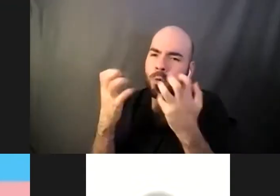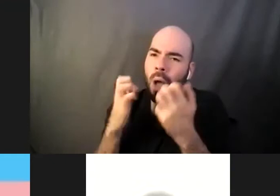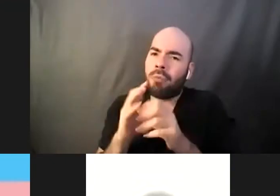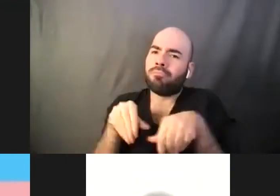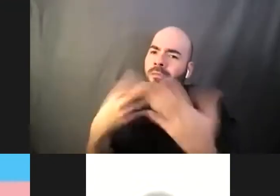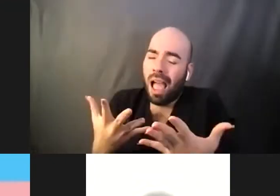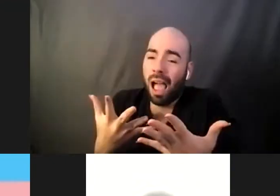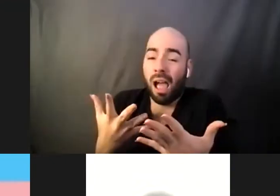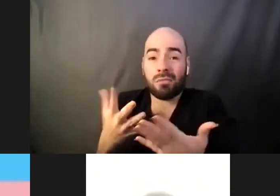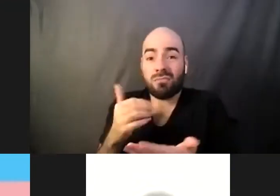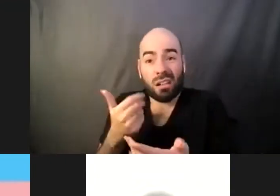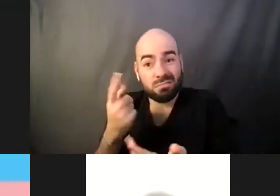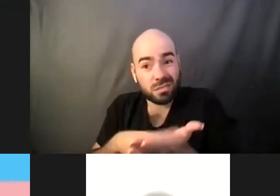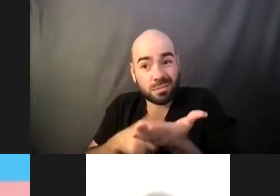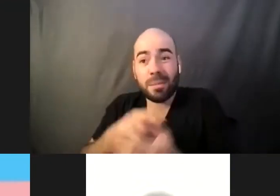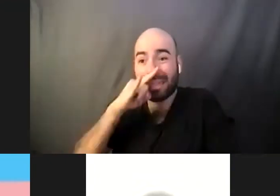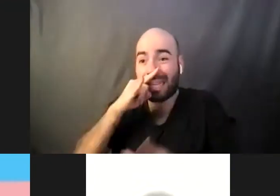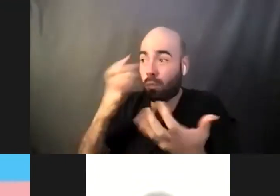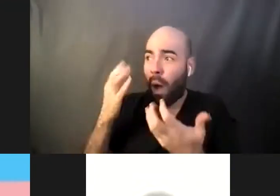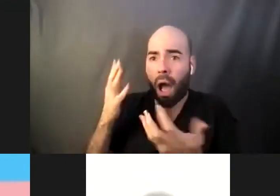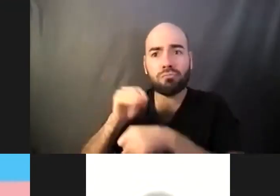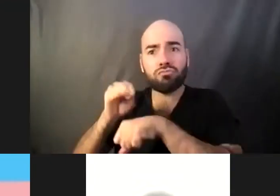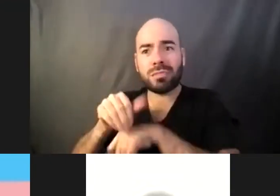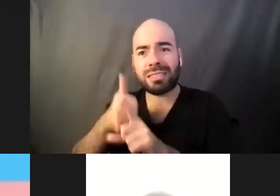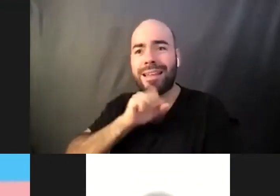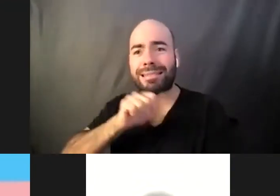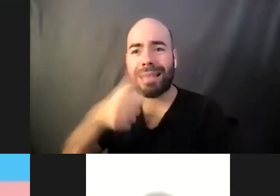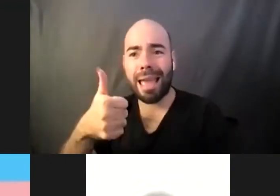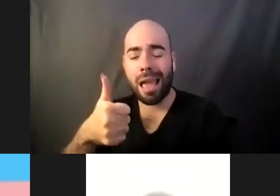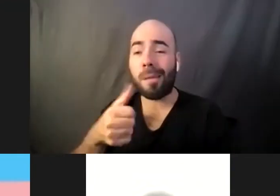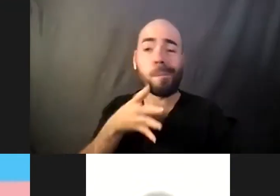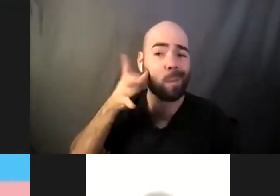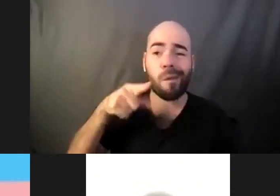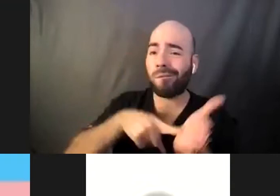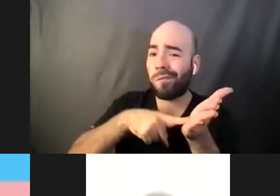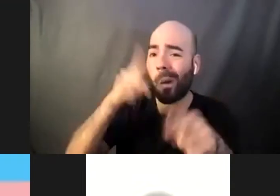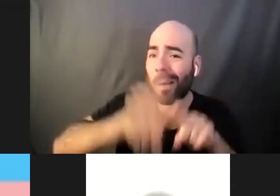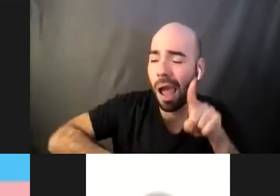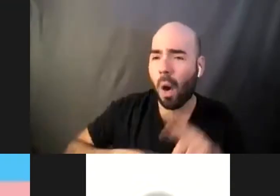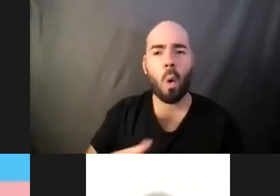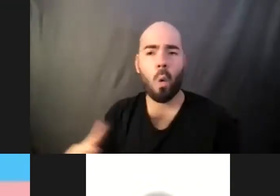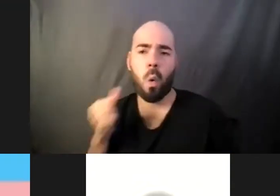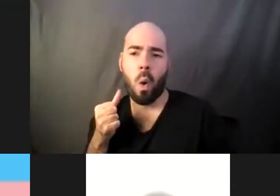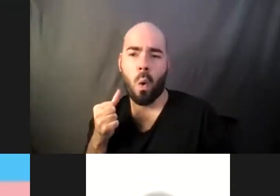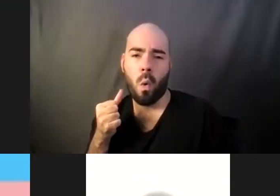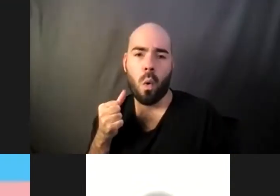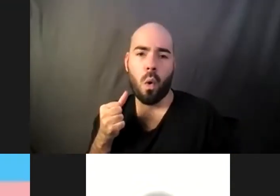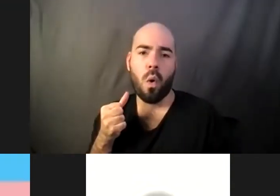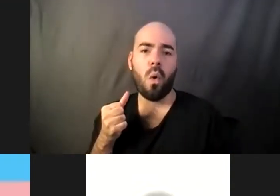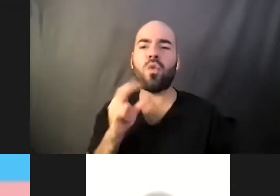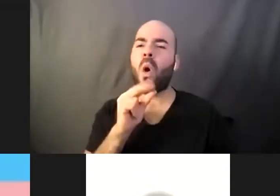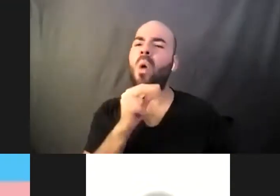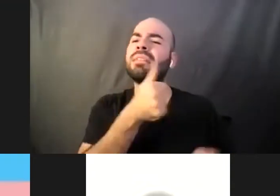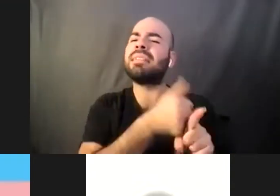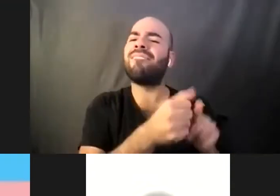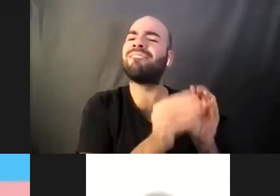at 10 years old, kids know that they want counseling, but parents either can't afford it or refuse to get it for them because they feel like you should be fixing the issue,